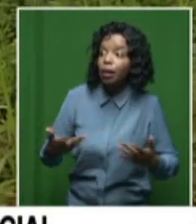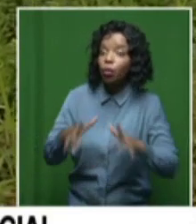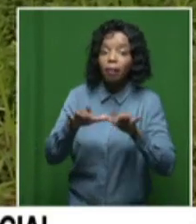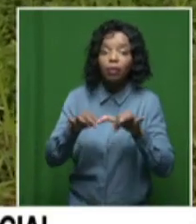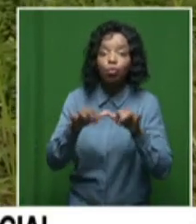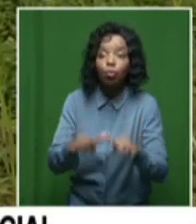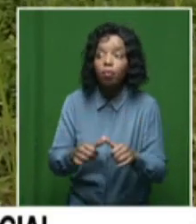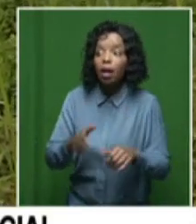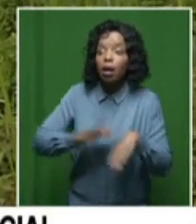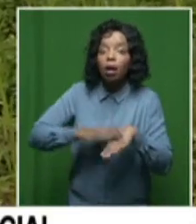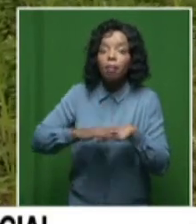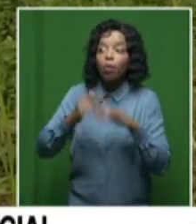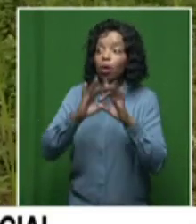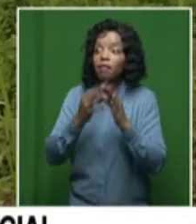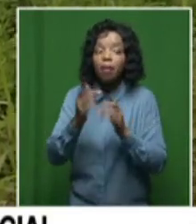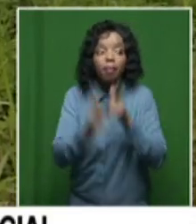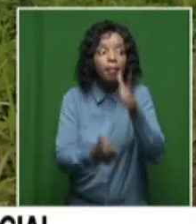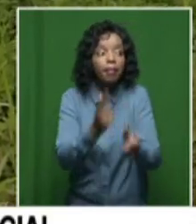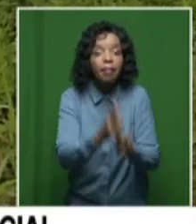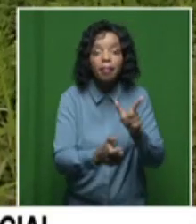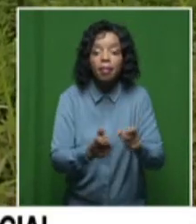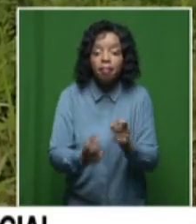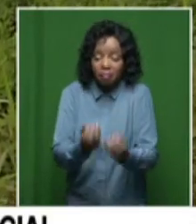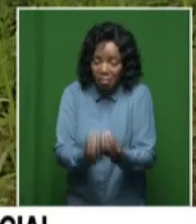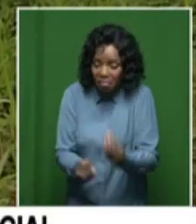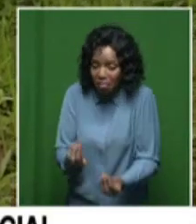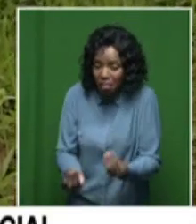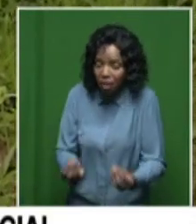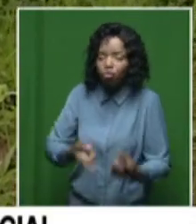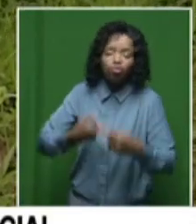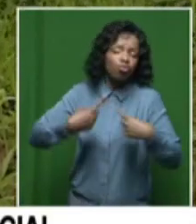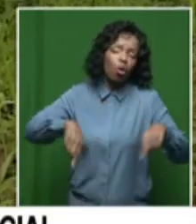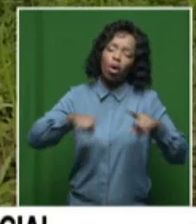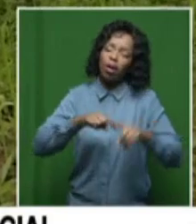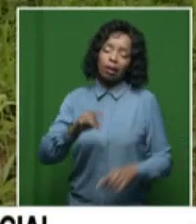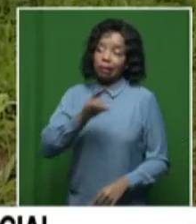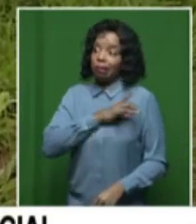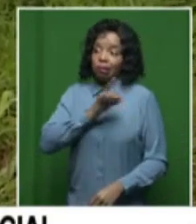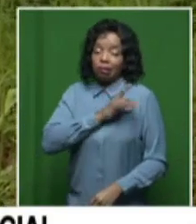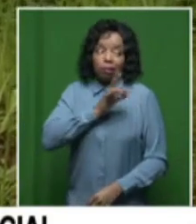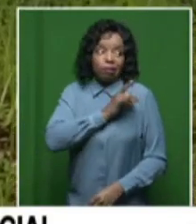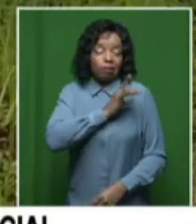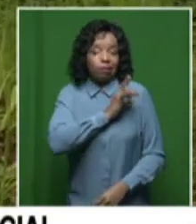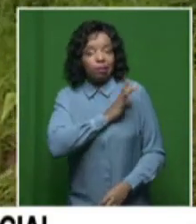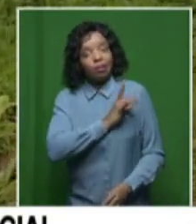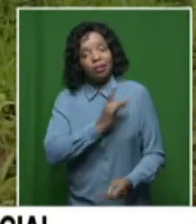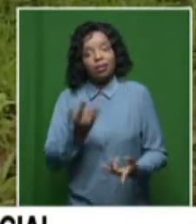kukhona kakhulu ukuthi sonke futhi nabantwana bakhusisi siyesaba nje, yabo.